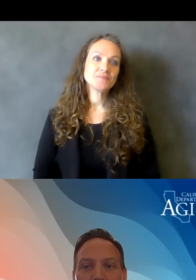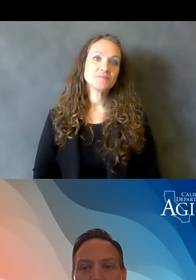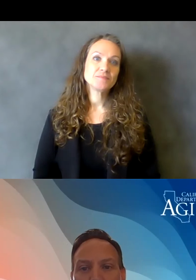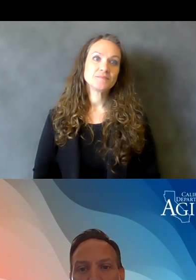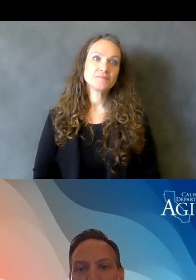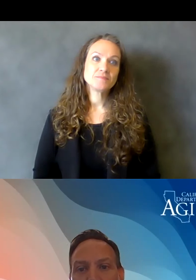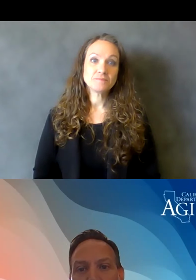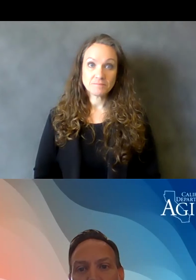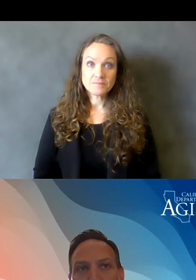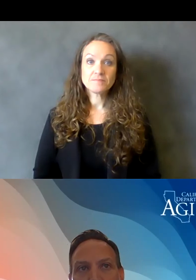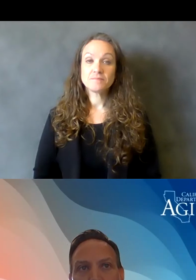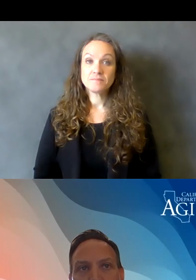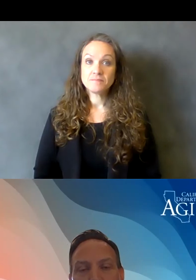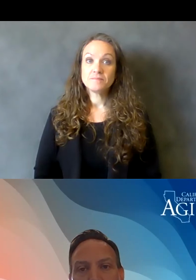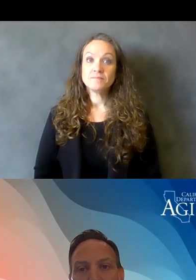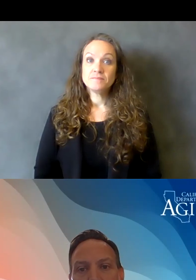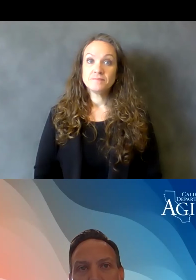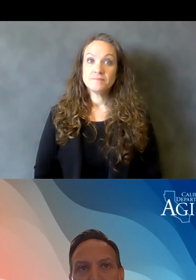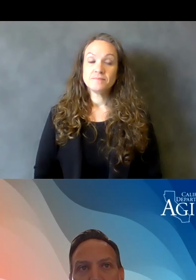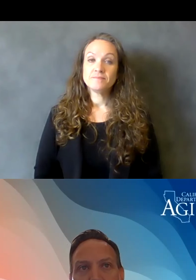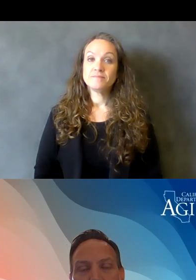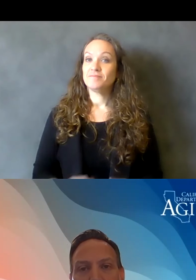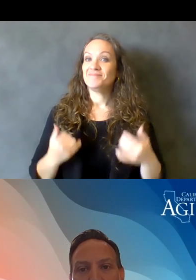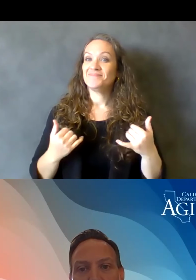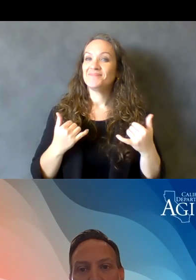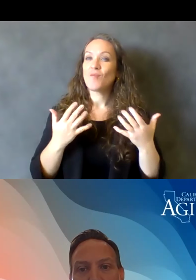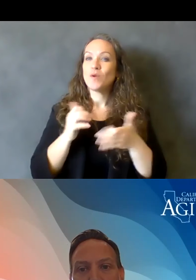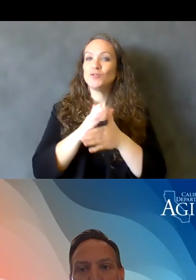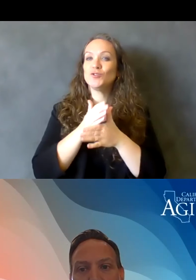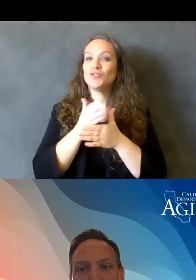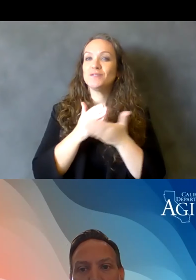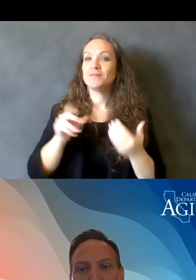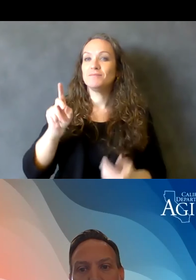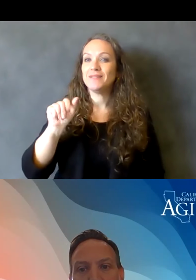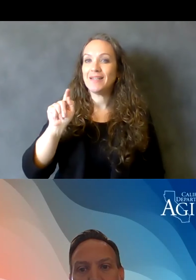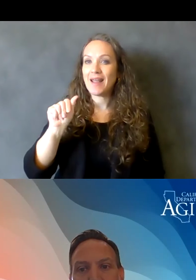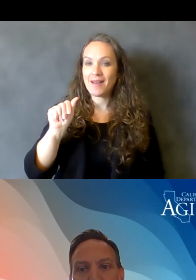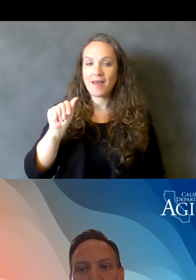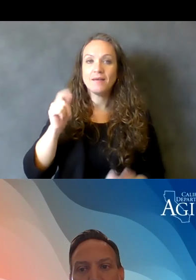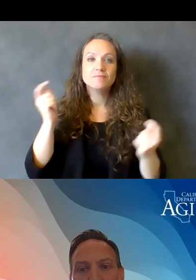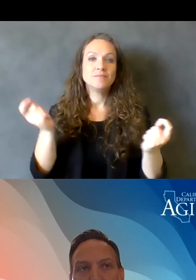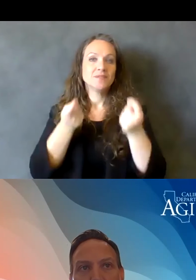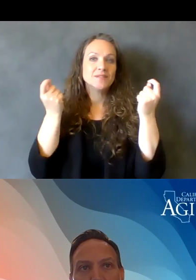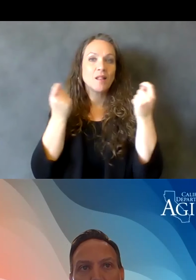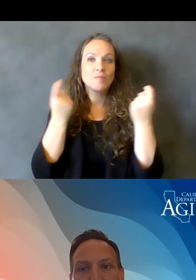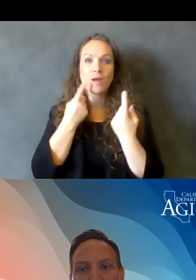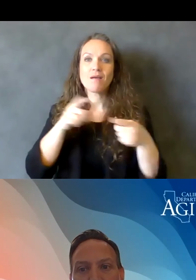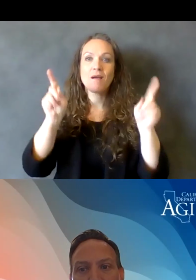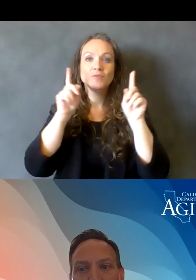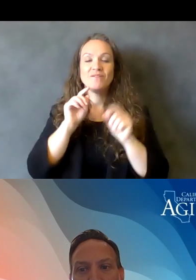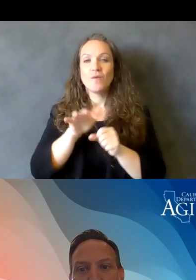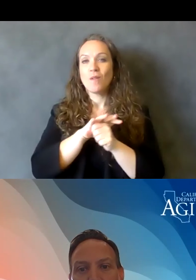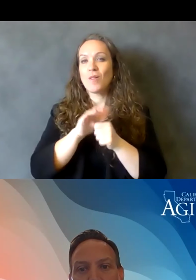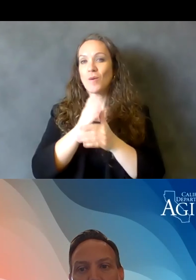now like to go over some data that really celebrates the accomplishments of our local partners